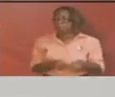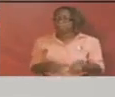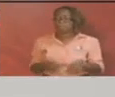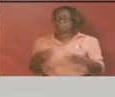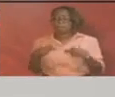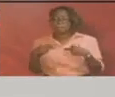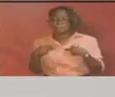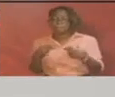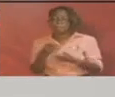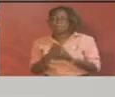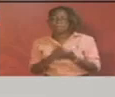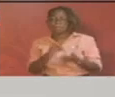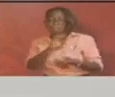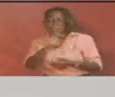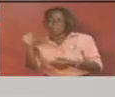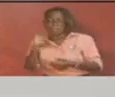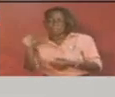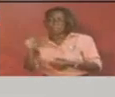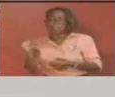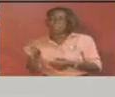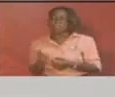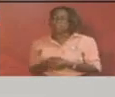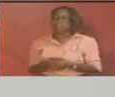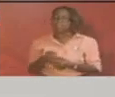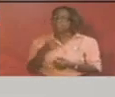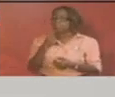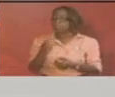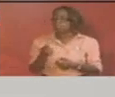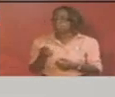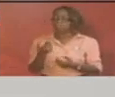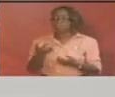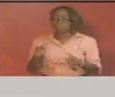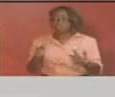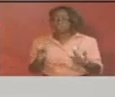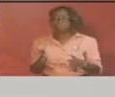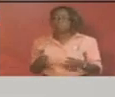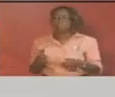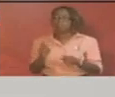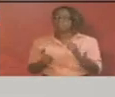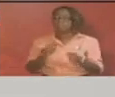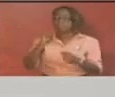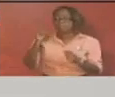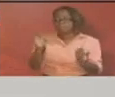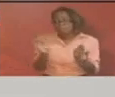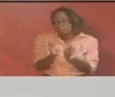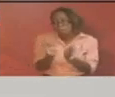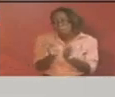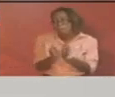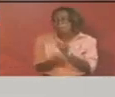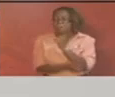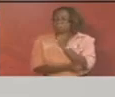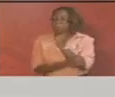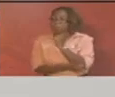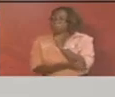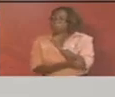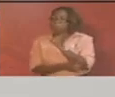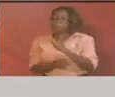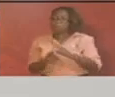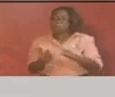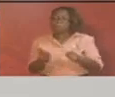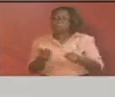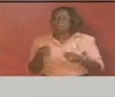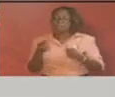the counties are really for geographic mapping. We try to define cases as using the boundaries, and of course they'll be controlled by